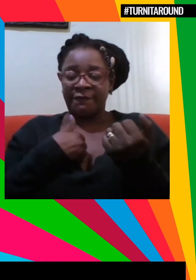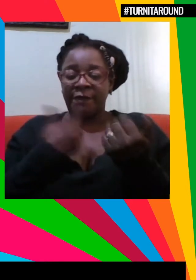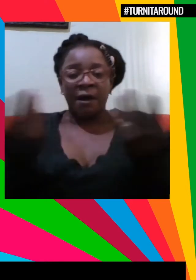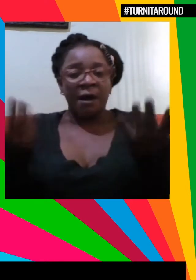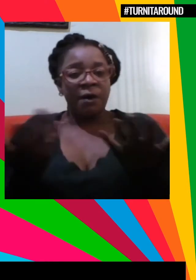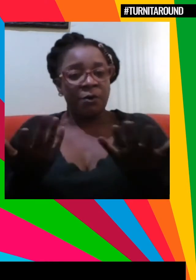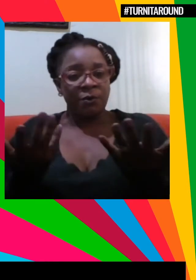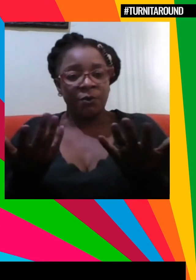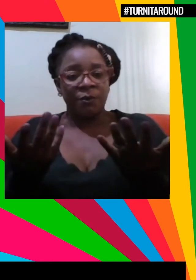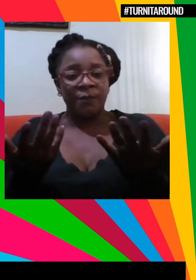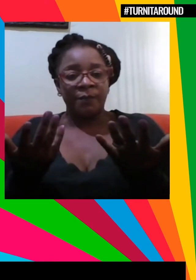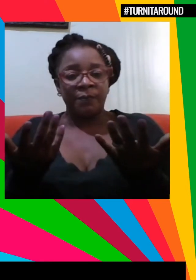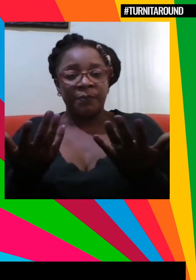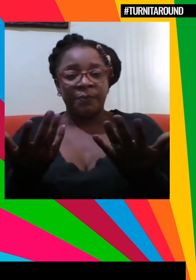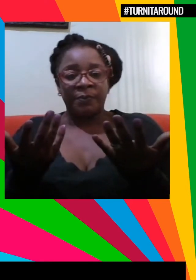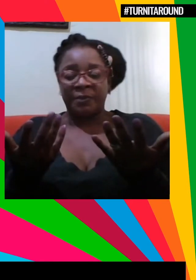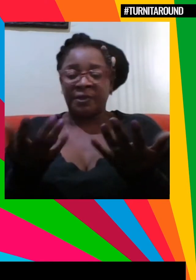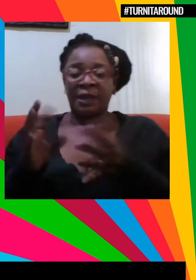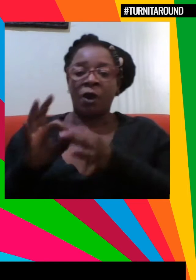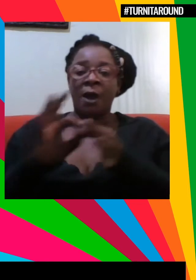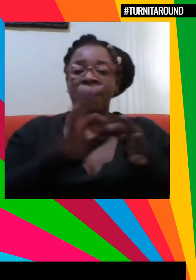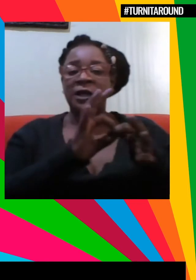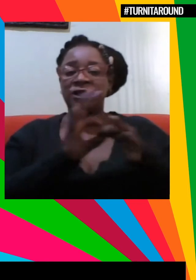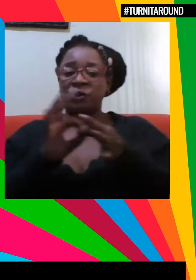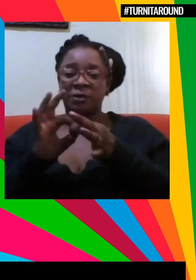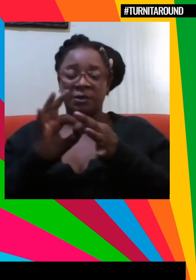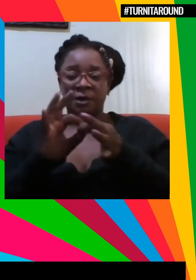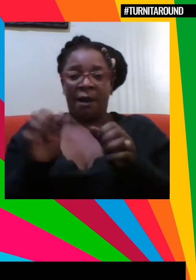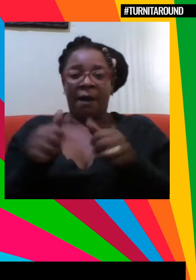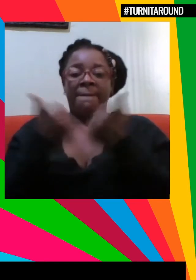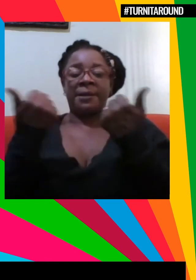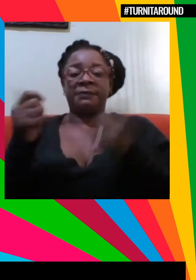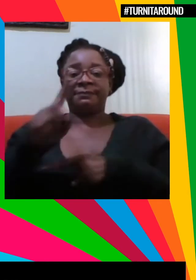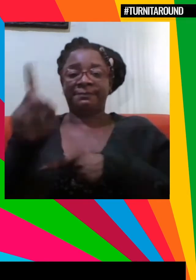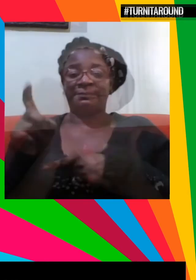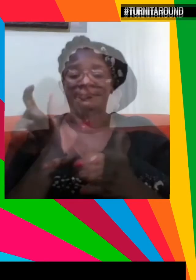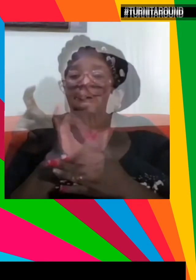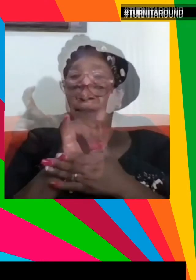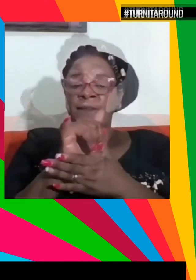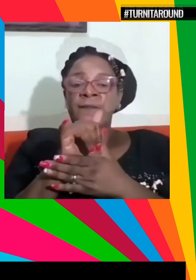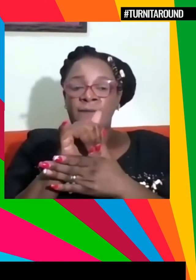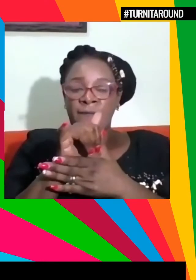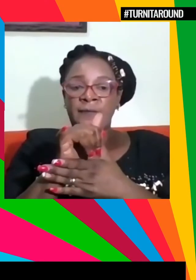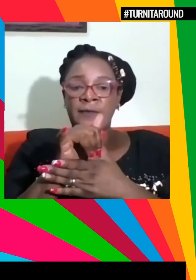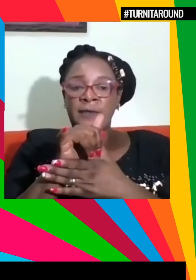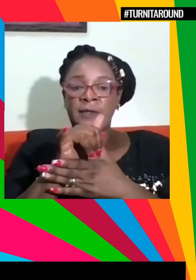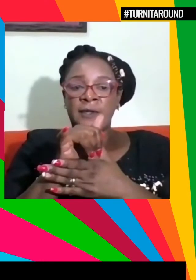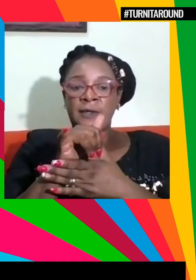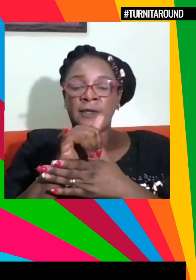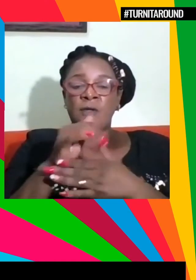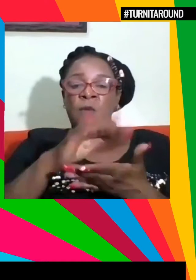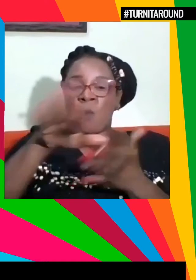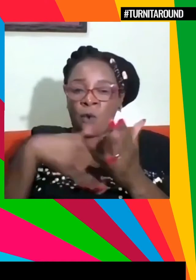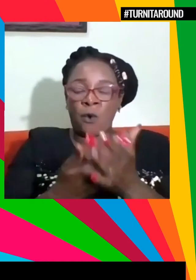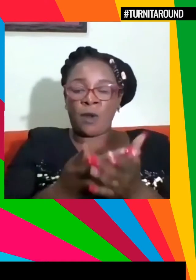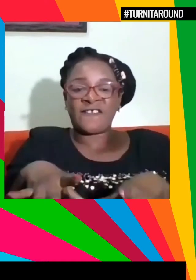this happens, how collaboration comes into play in this whole process. You've all signed up as